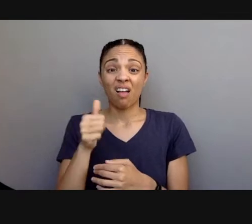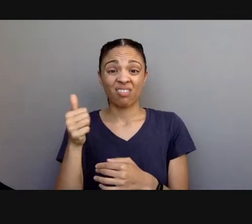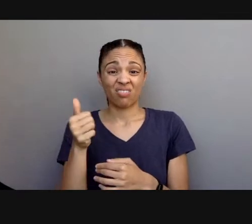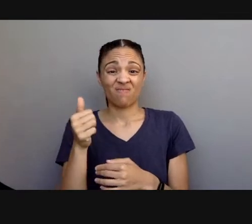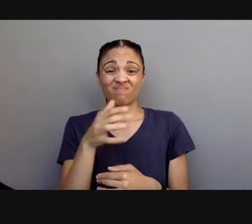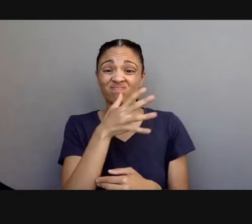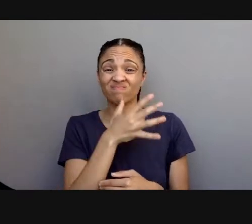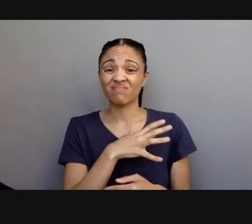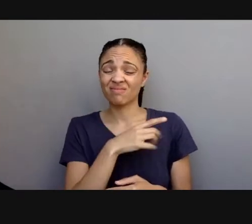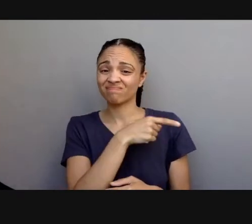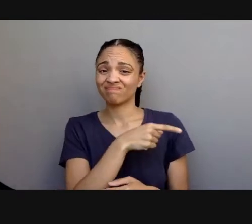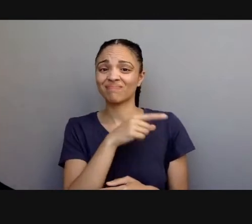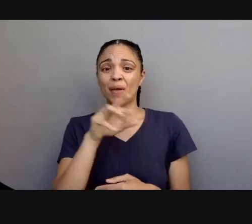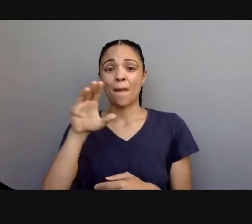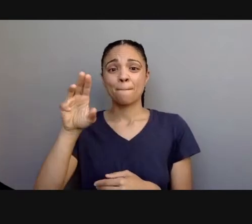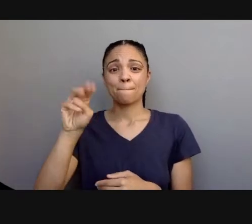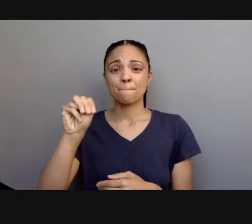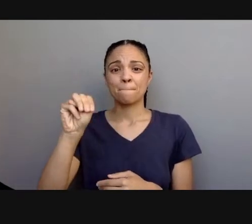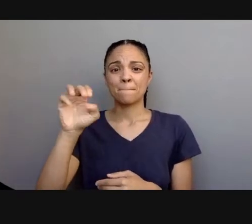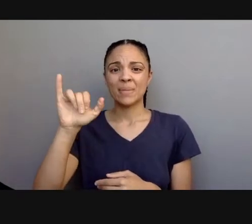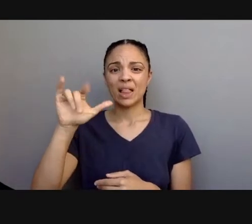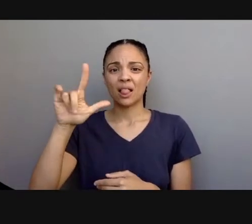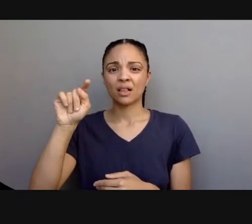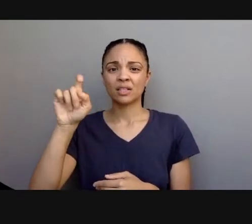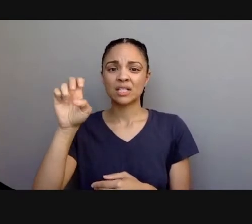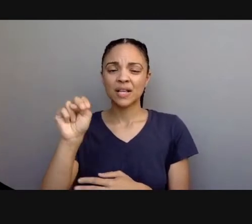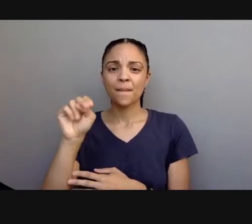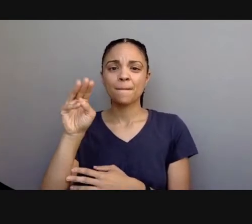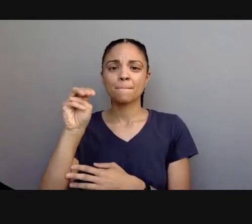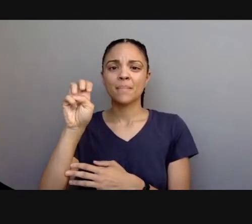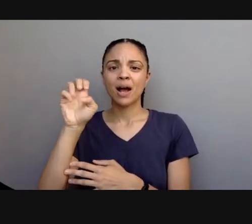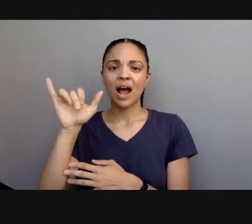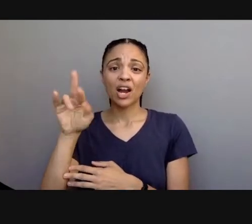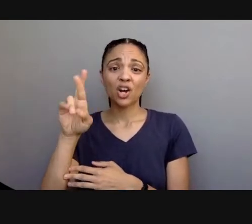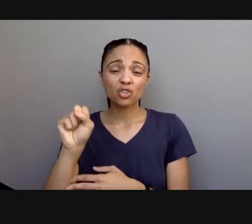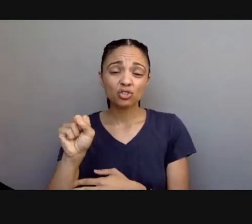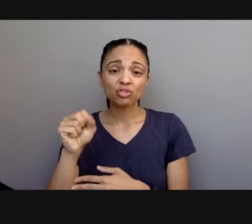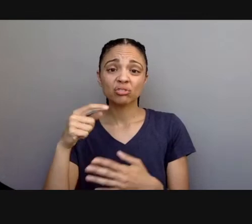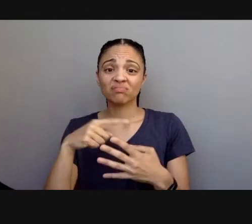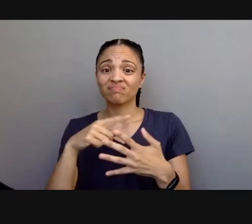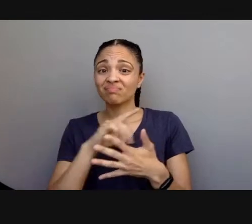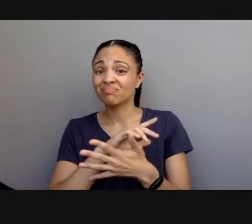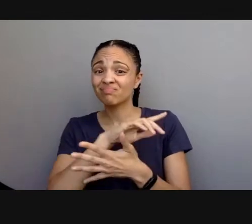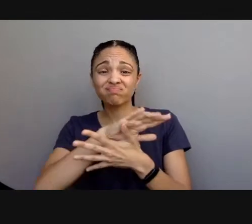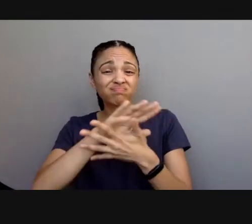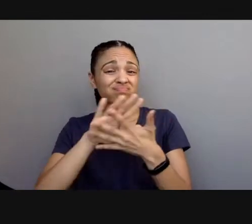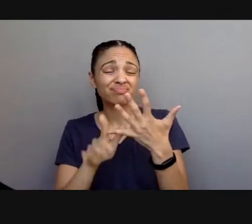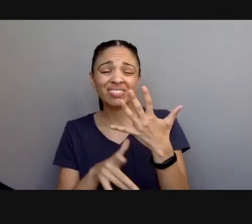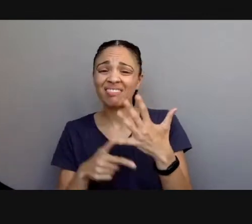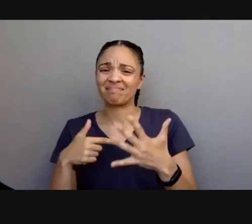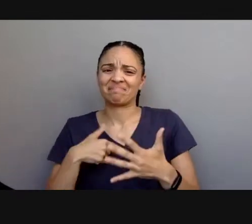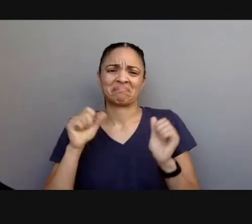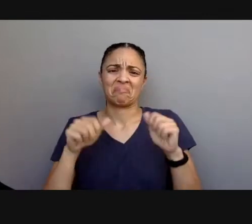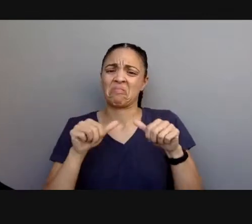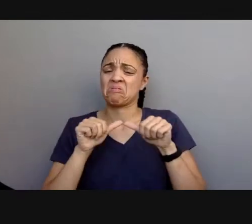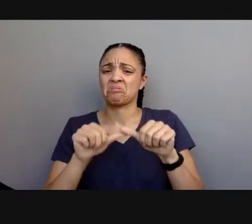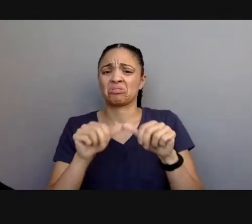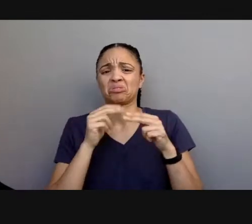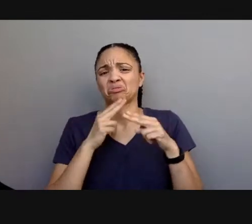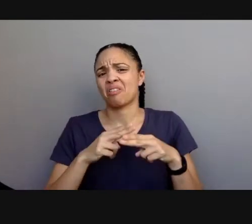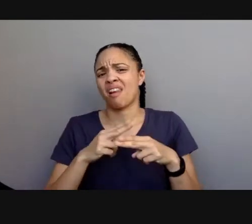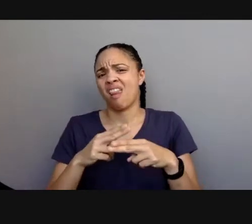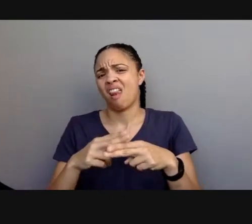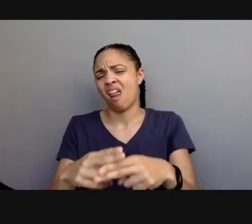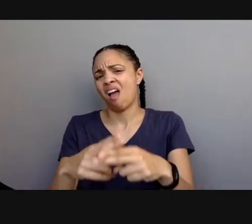Myers, Miss Robin Dunn, Jonathan Lee. Just I could go on all day because every one of those teachers